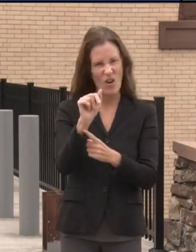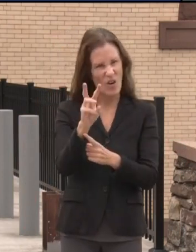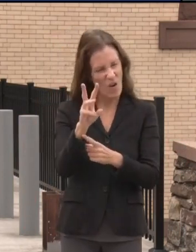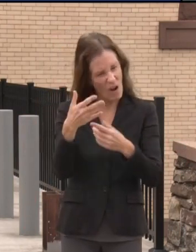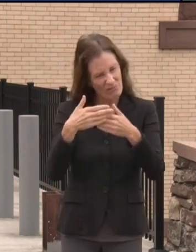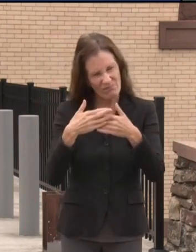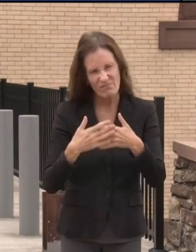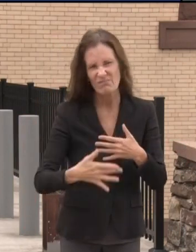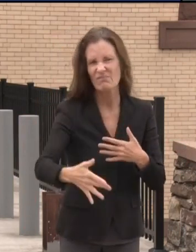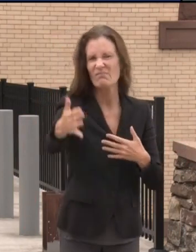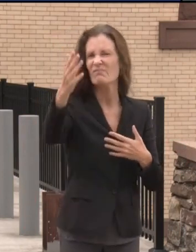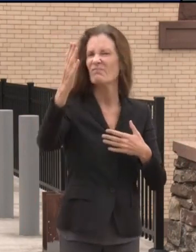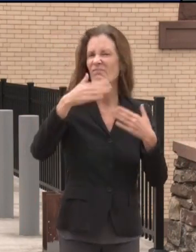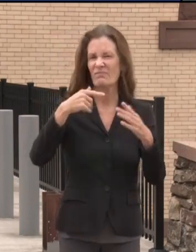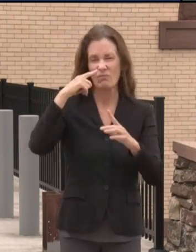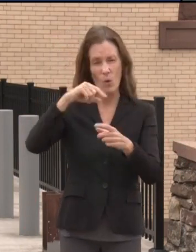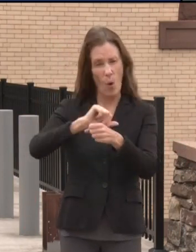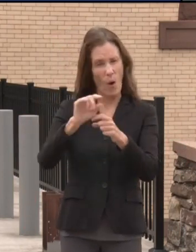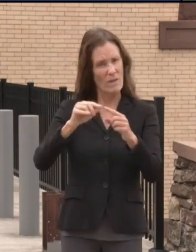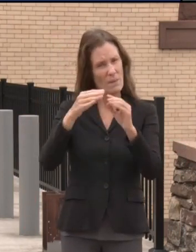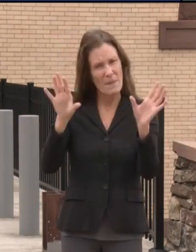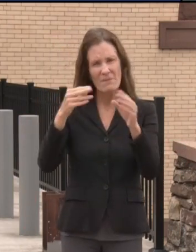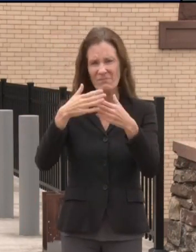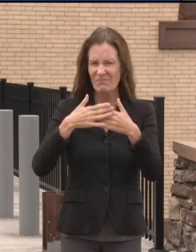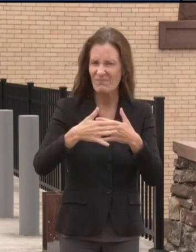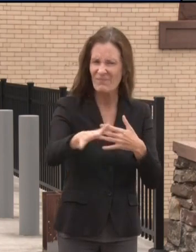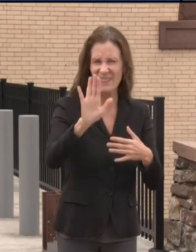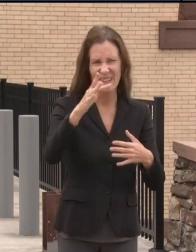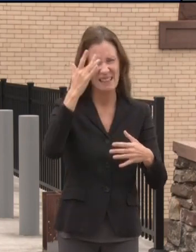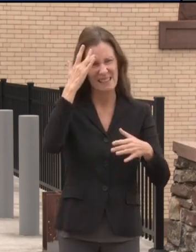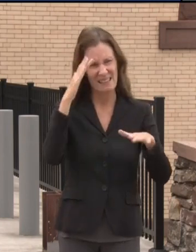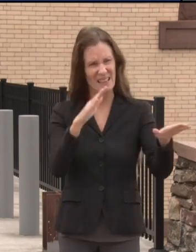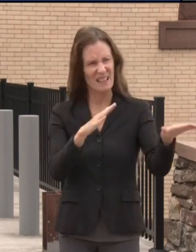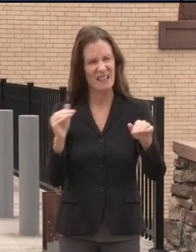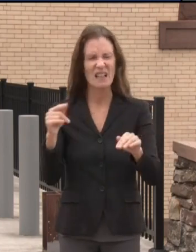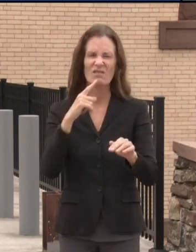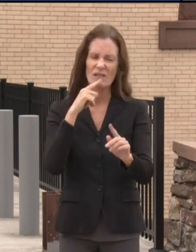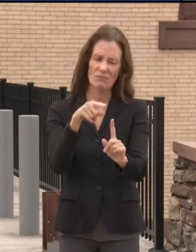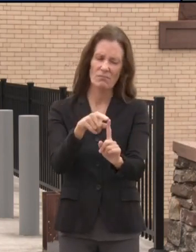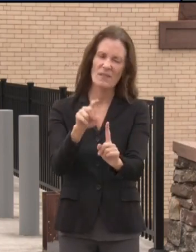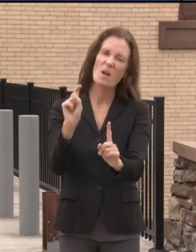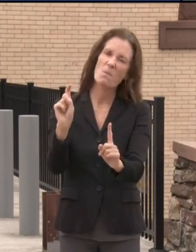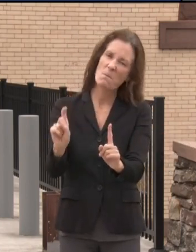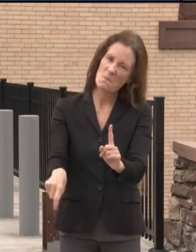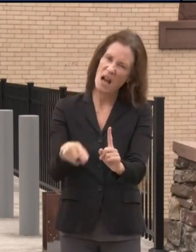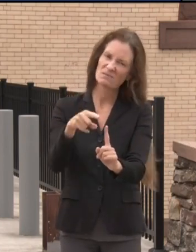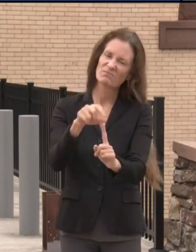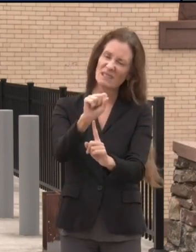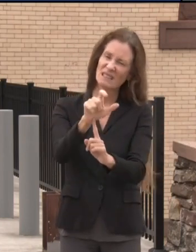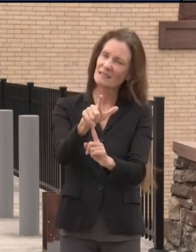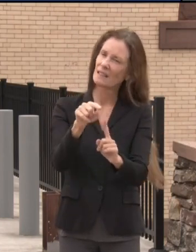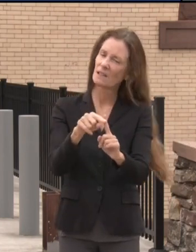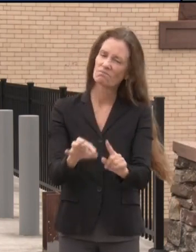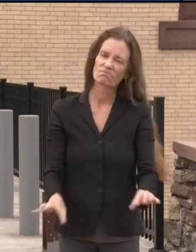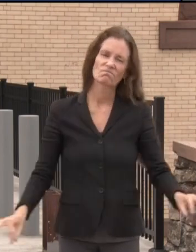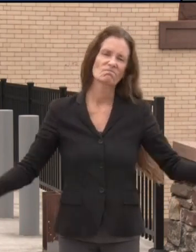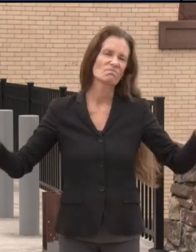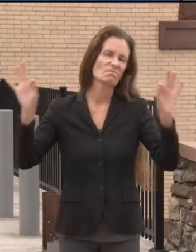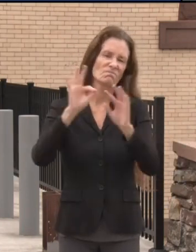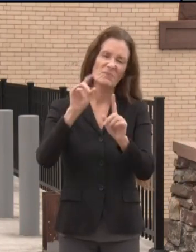sick leave has become an absolute necessity for the health of our working families and our economy as a